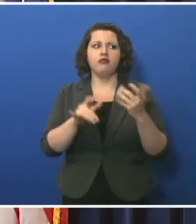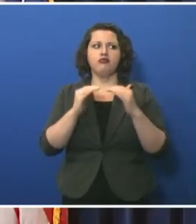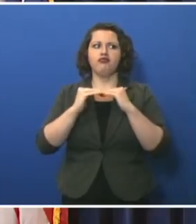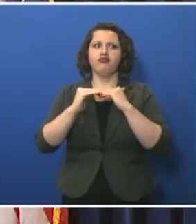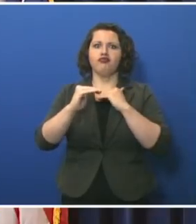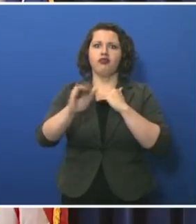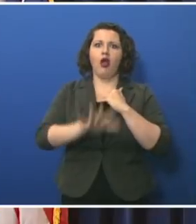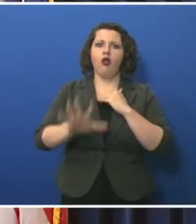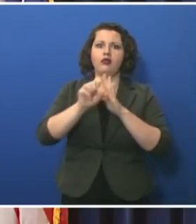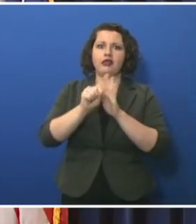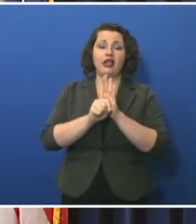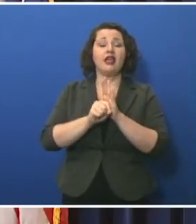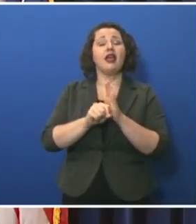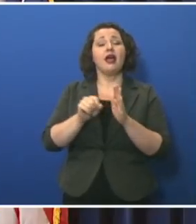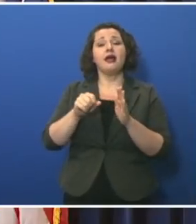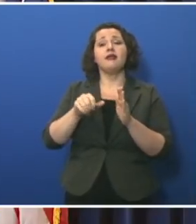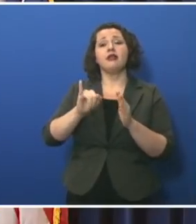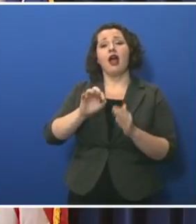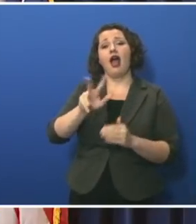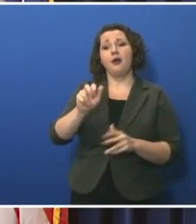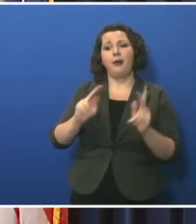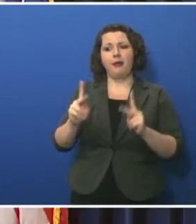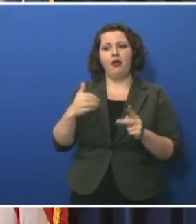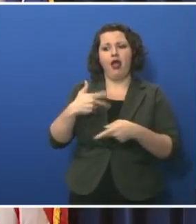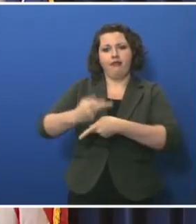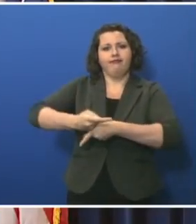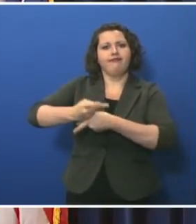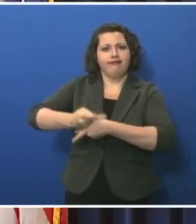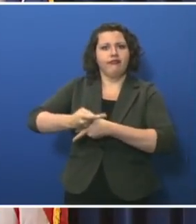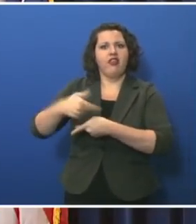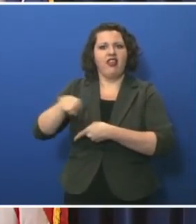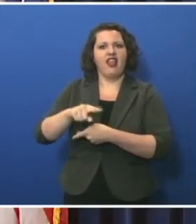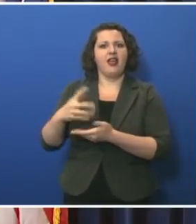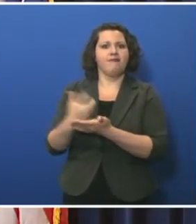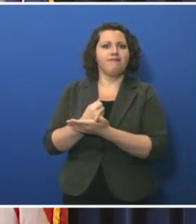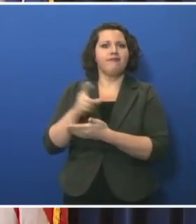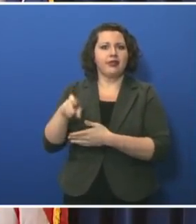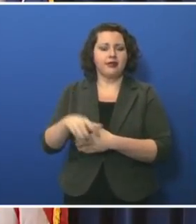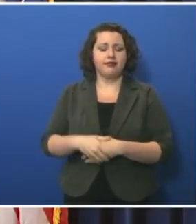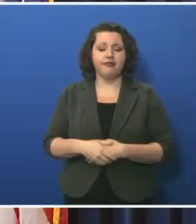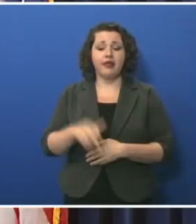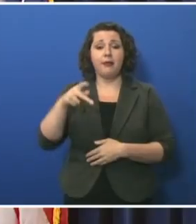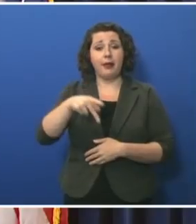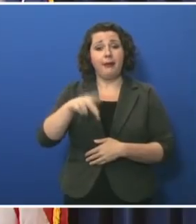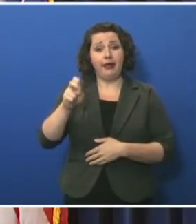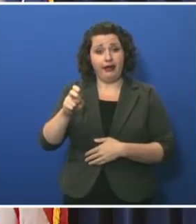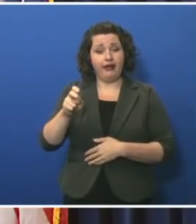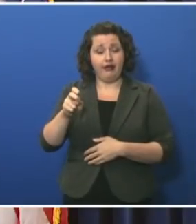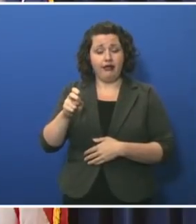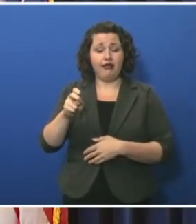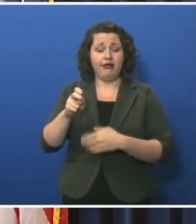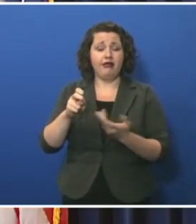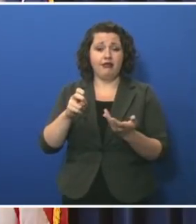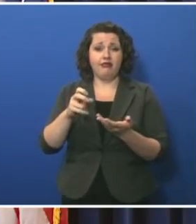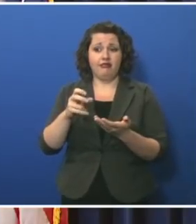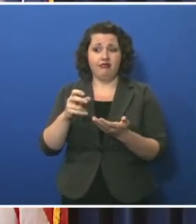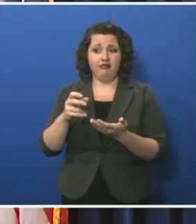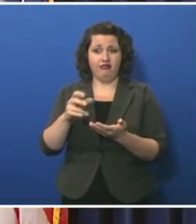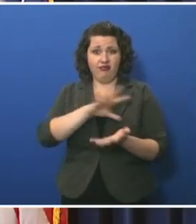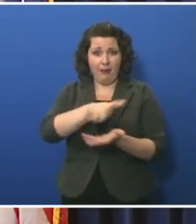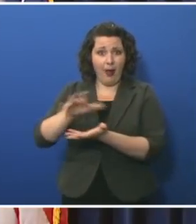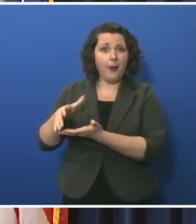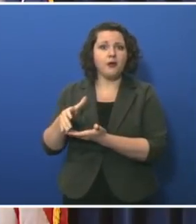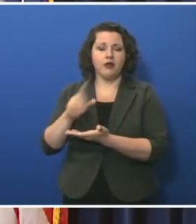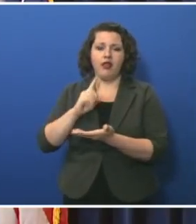Iowans received the quality of care that they needed and deserved. Our PPE inventory has also grown to